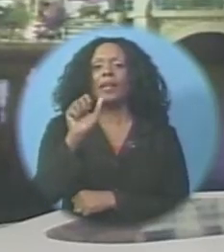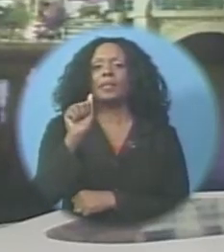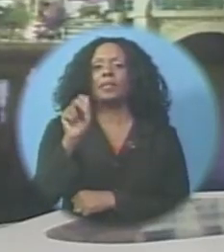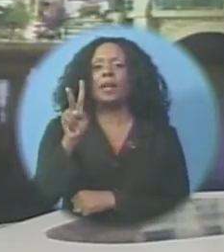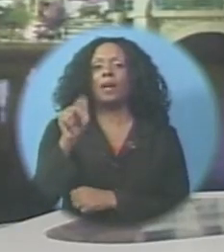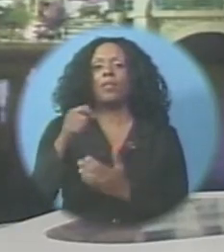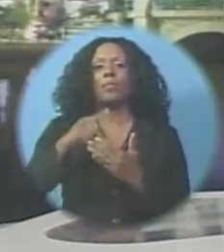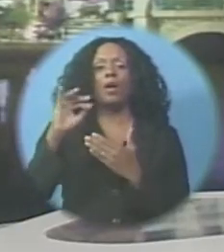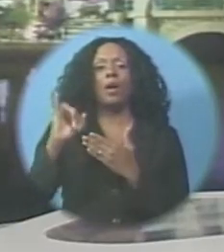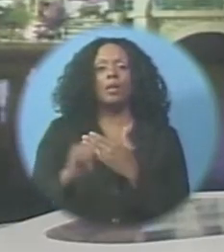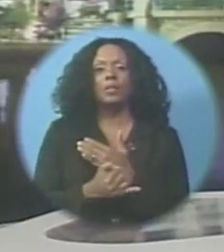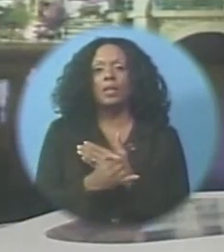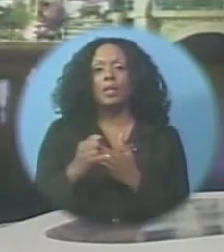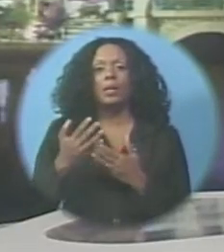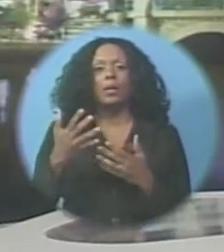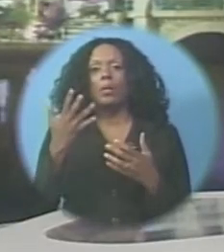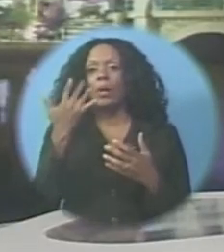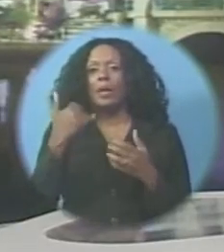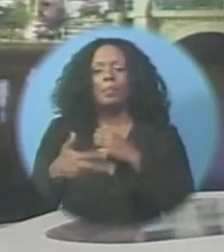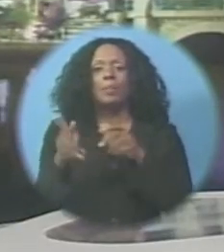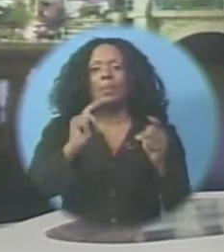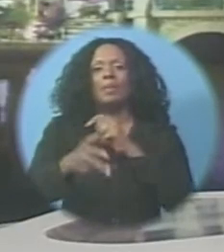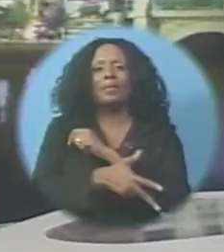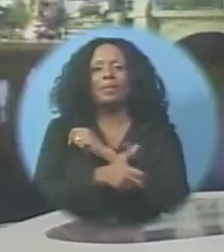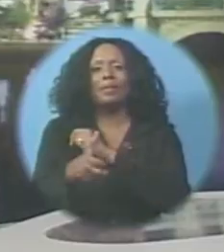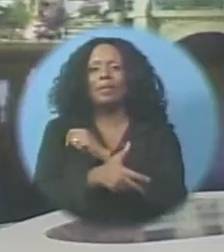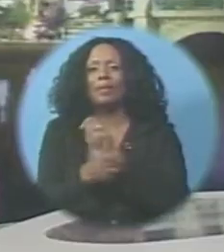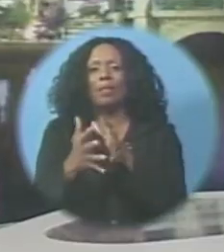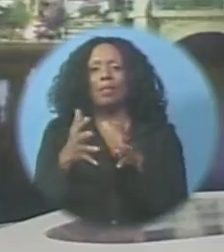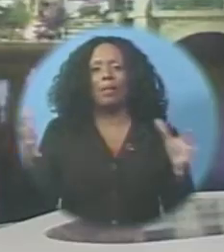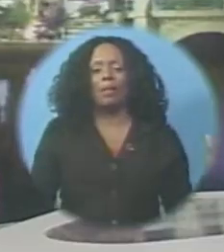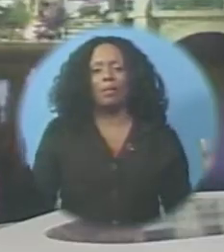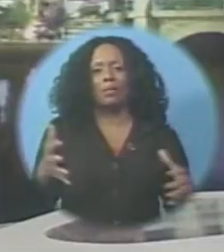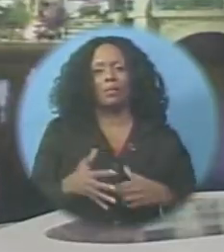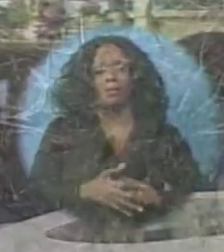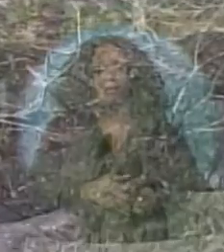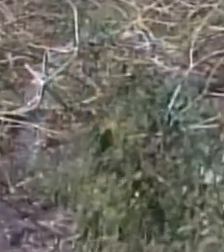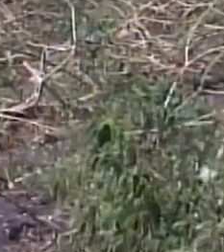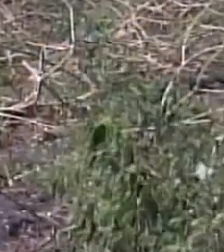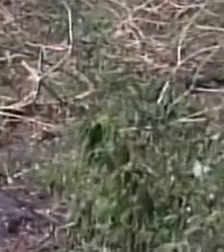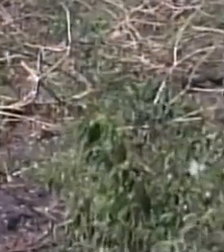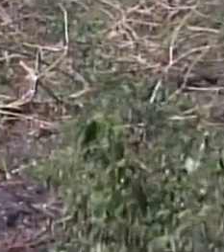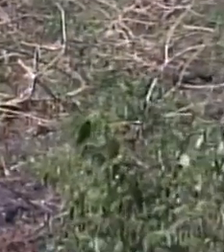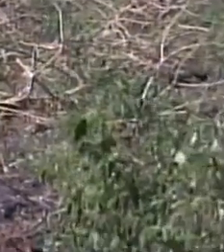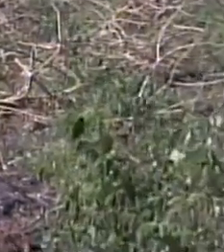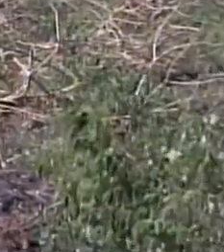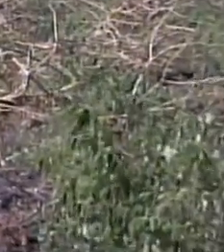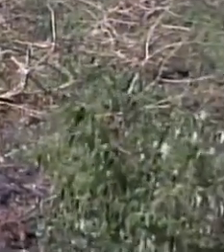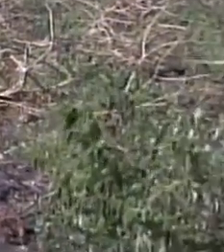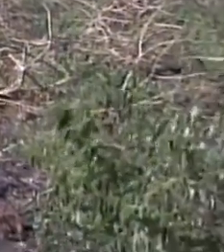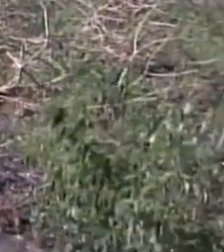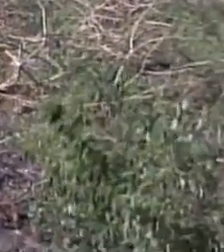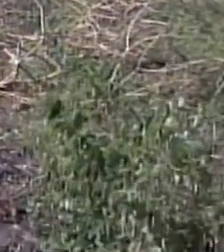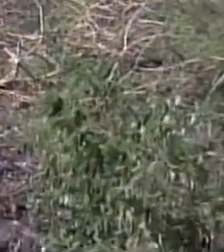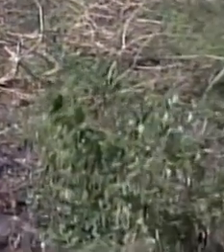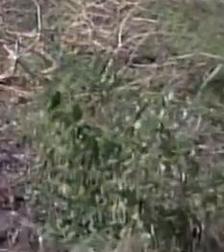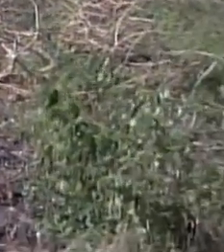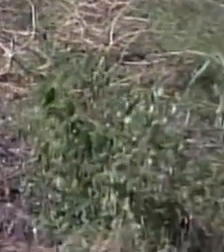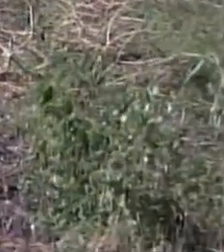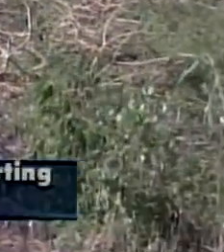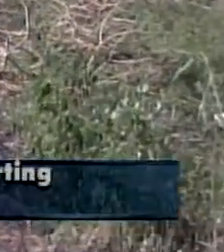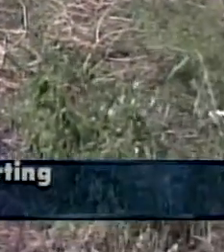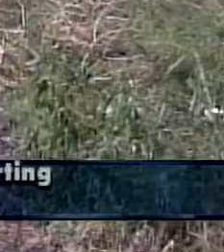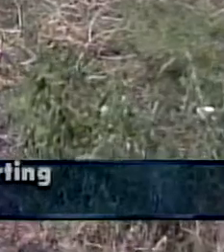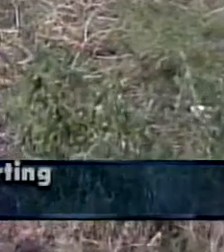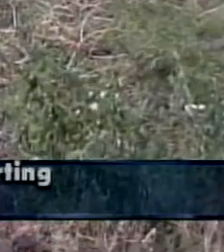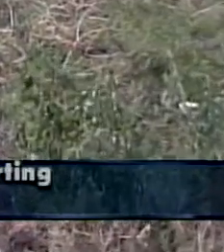been hit multiple times by theft recently. Dying, uprooted plants now litter an area of land